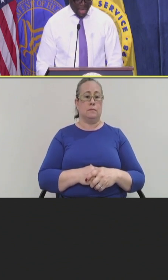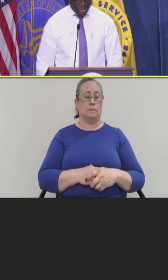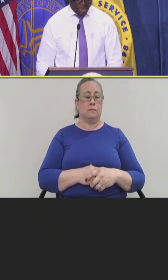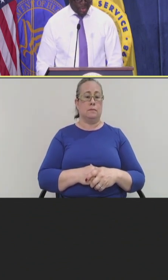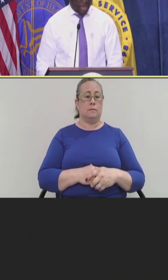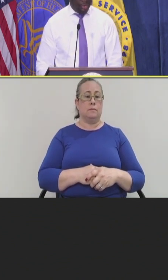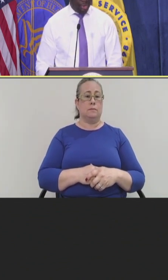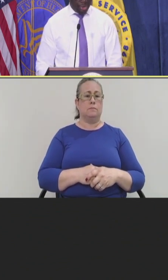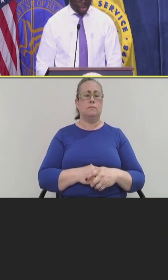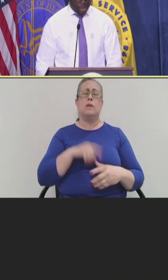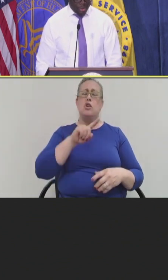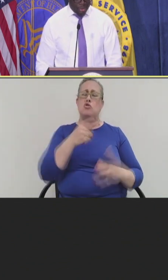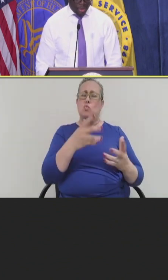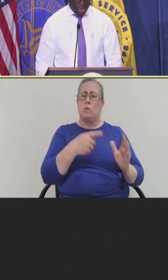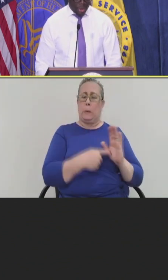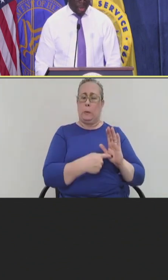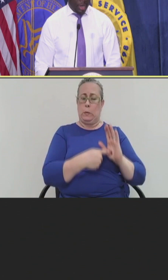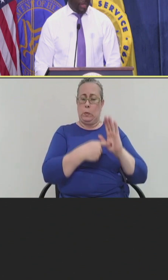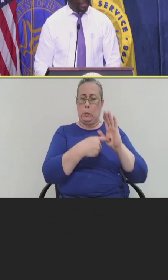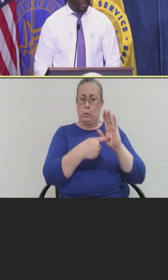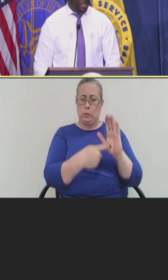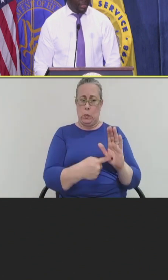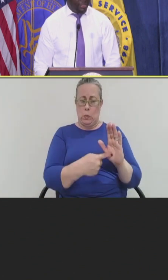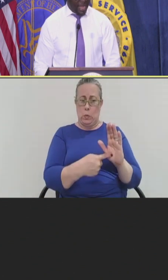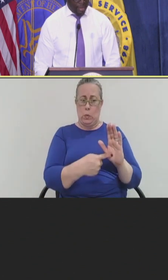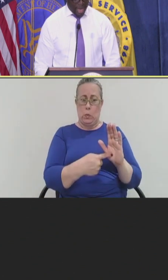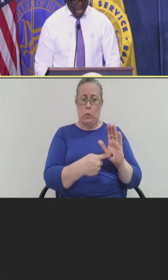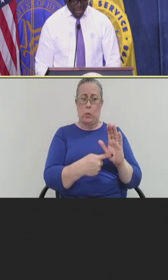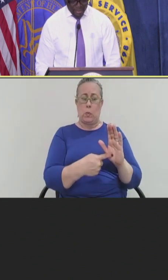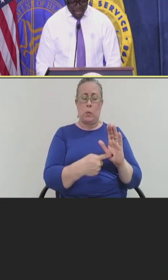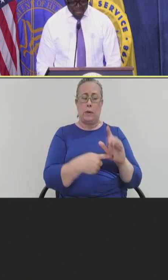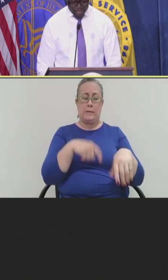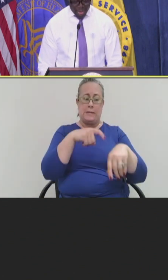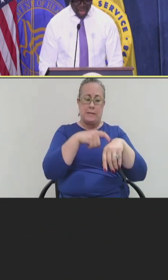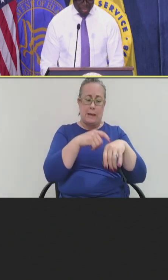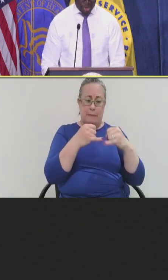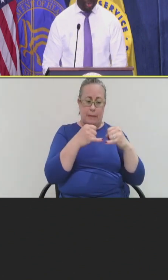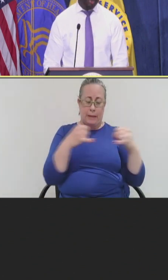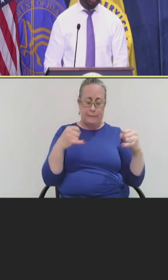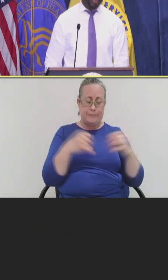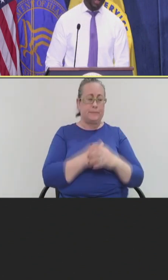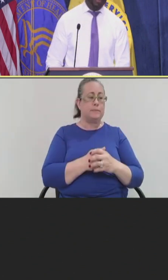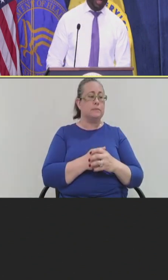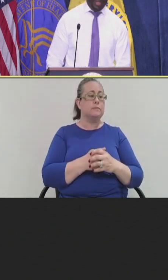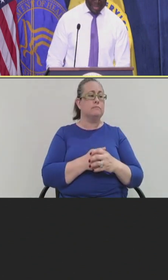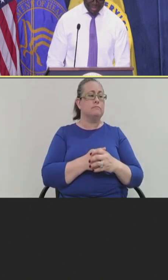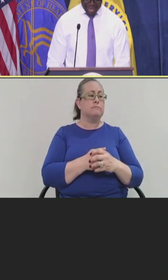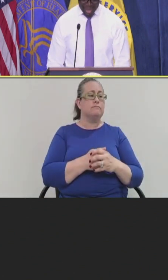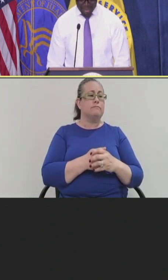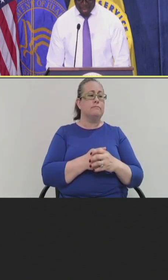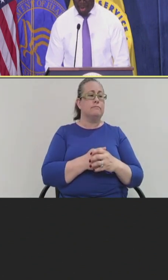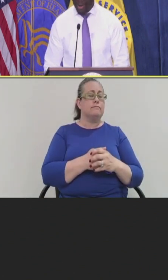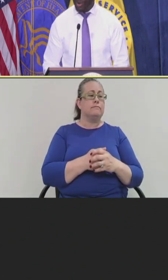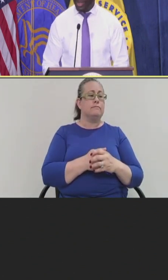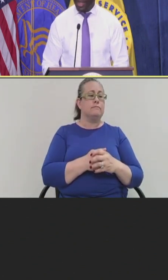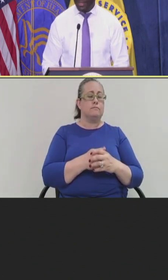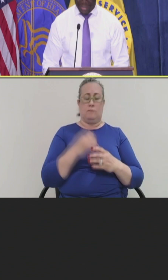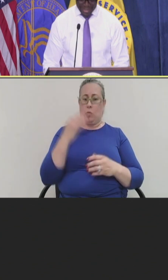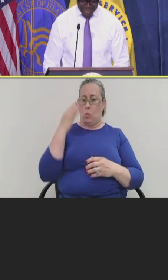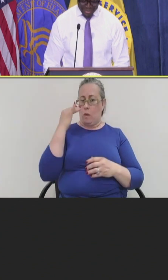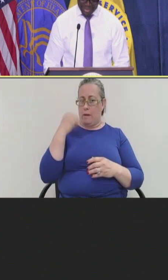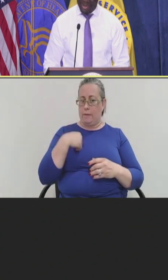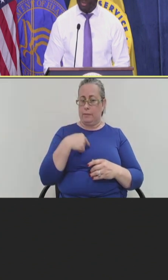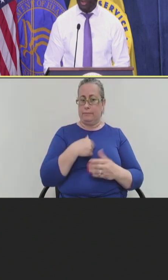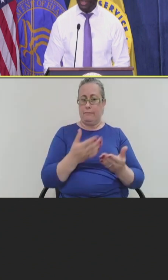I just wanted to show, our tentative timeline, just to provide the basis why we are